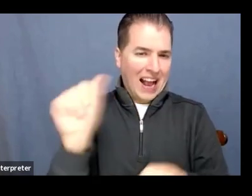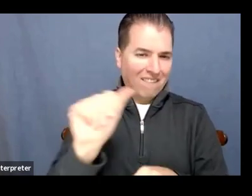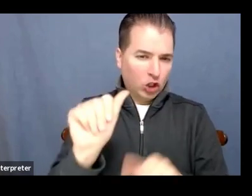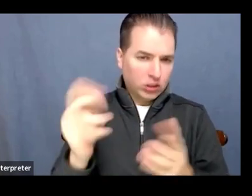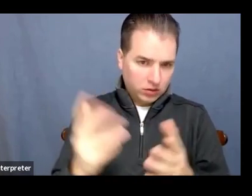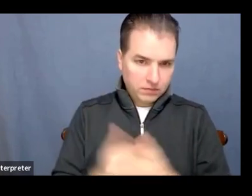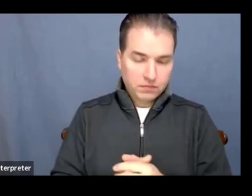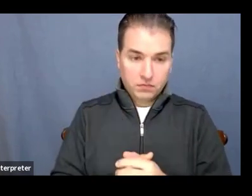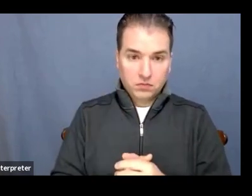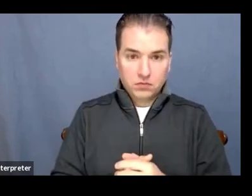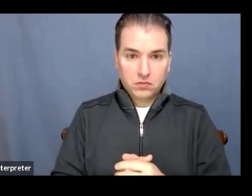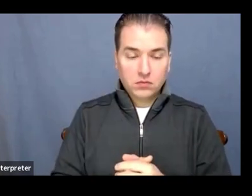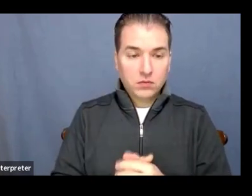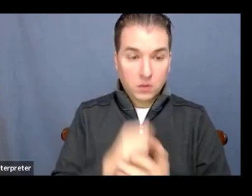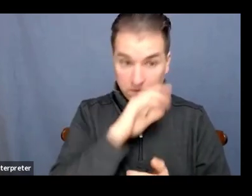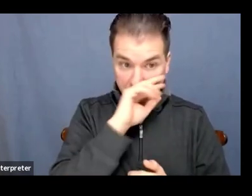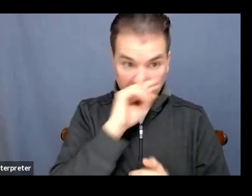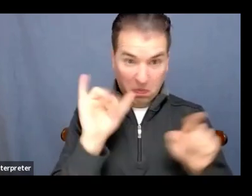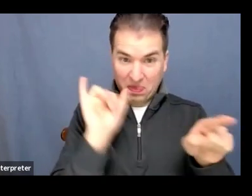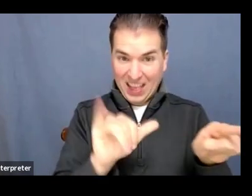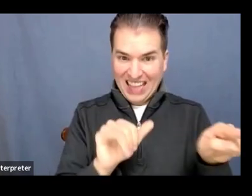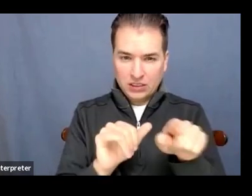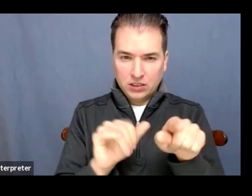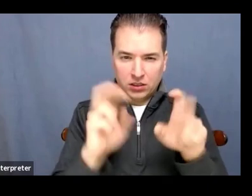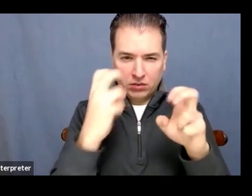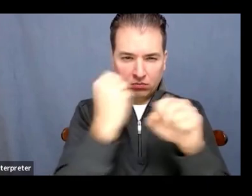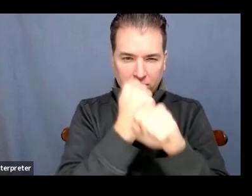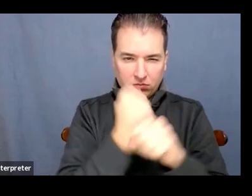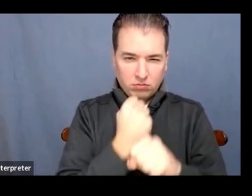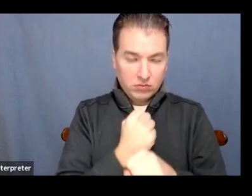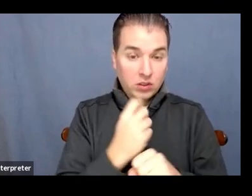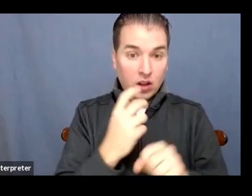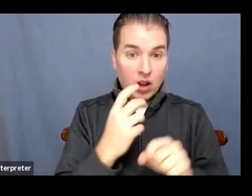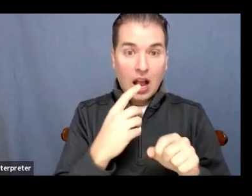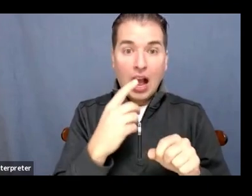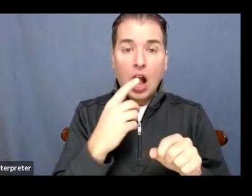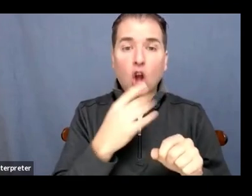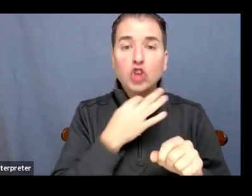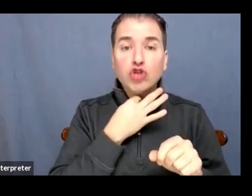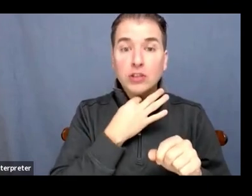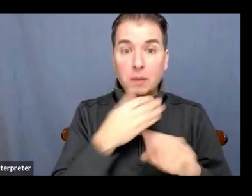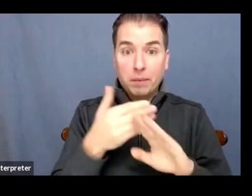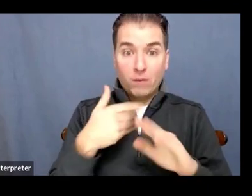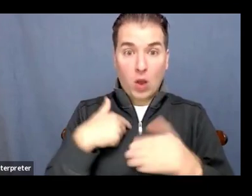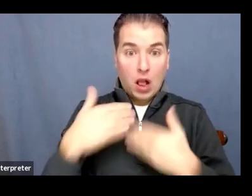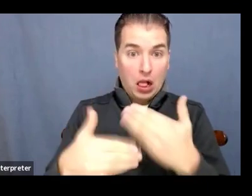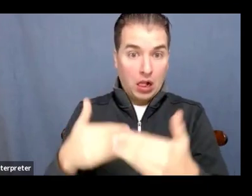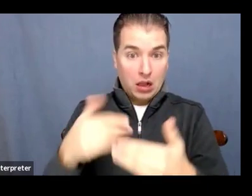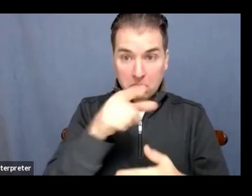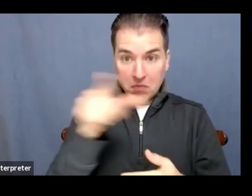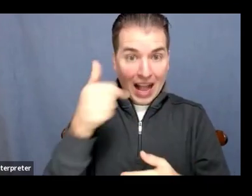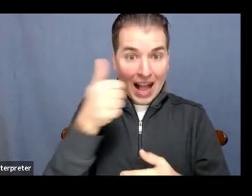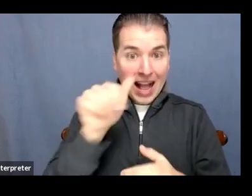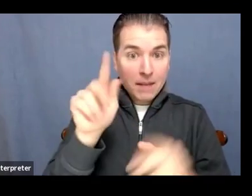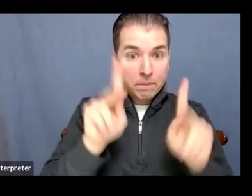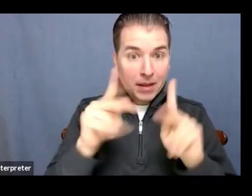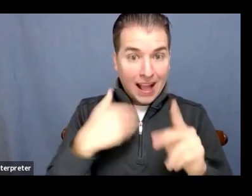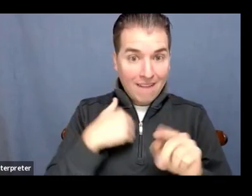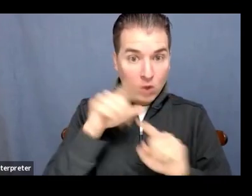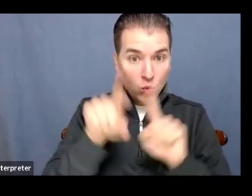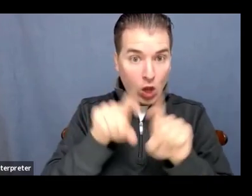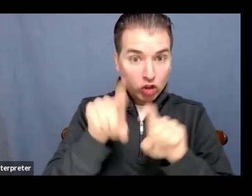Just pausing for a sip of water. Any questions? I'll pause for a second just to see if there's any questions about where we've gone so